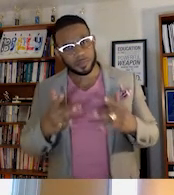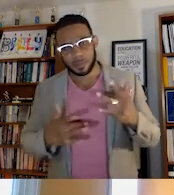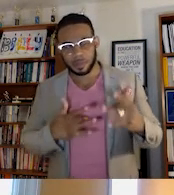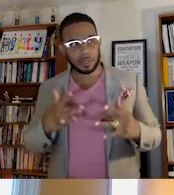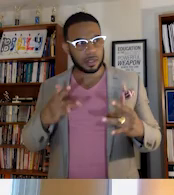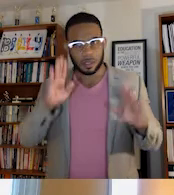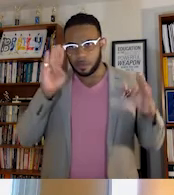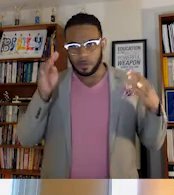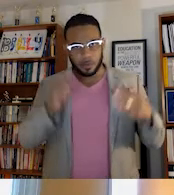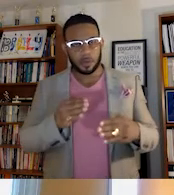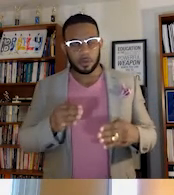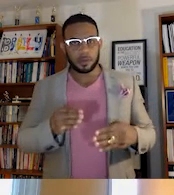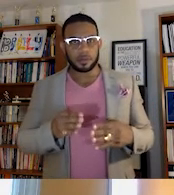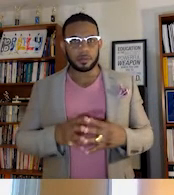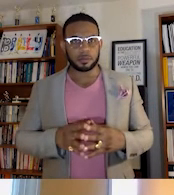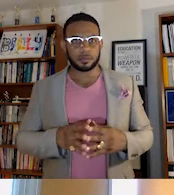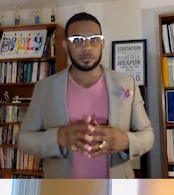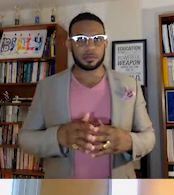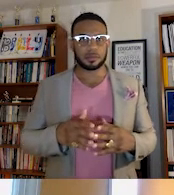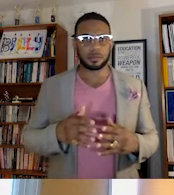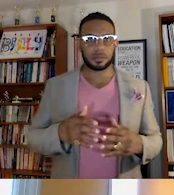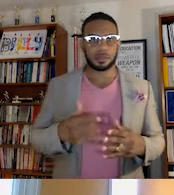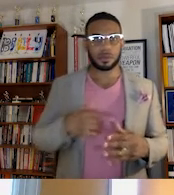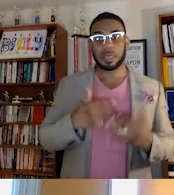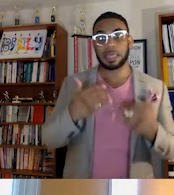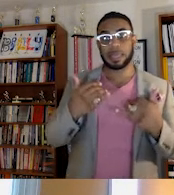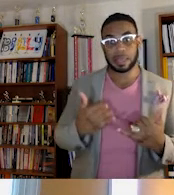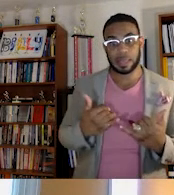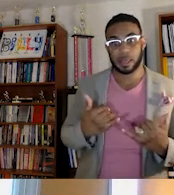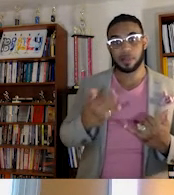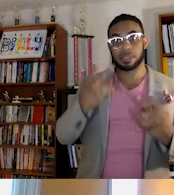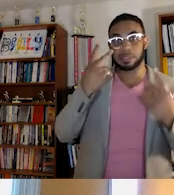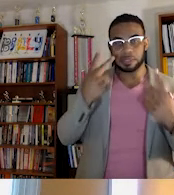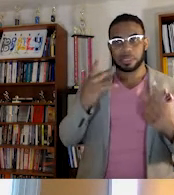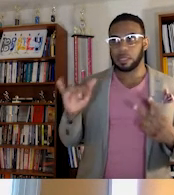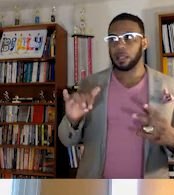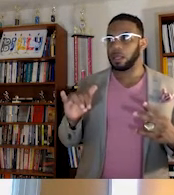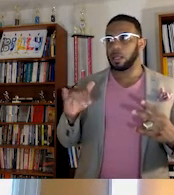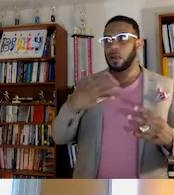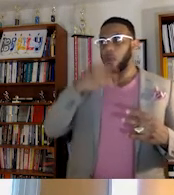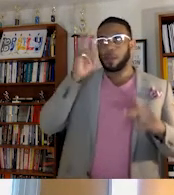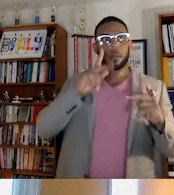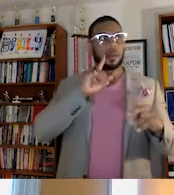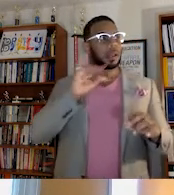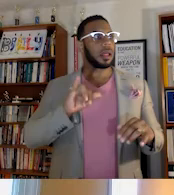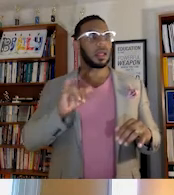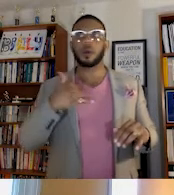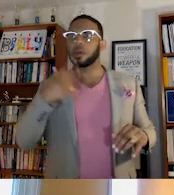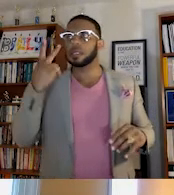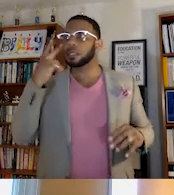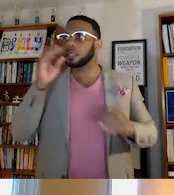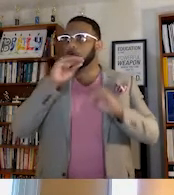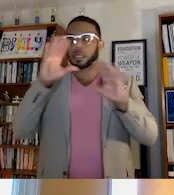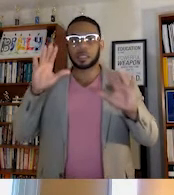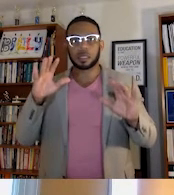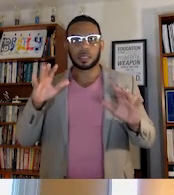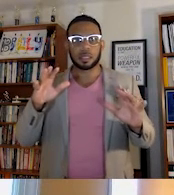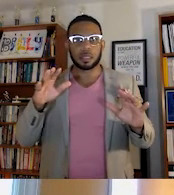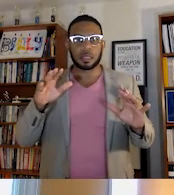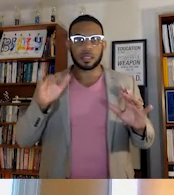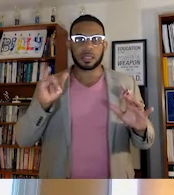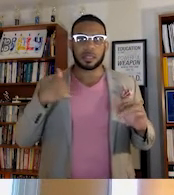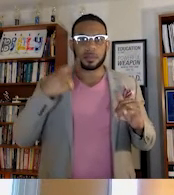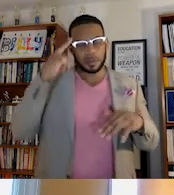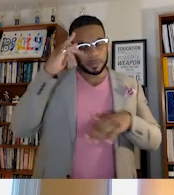hyper focused, and we now see it. Like, white people are like, we see it. And it's